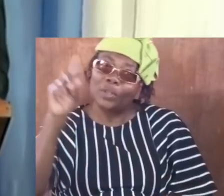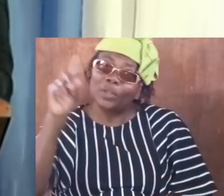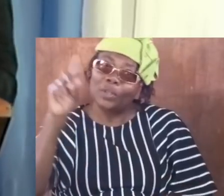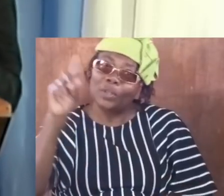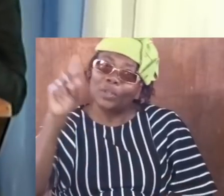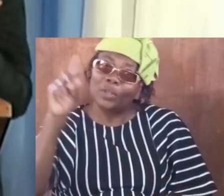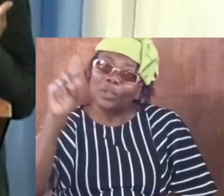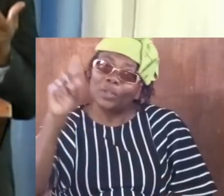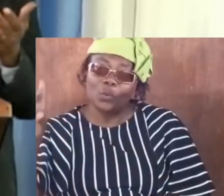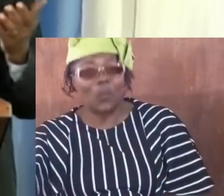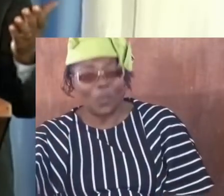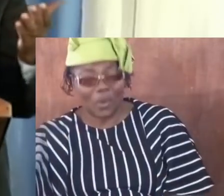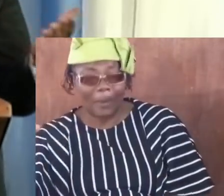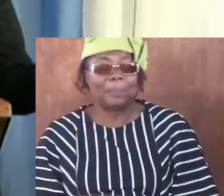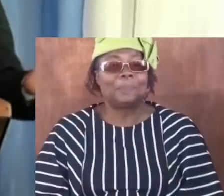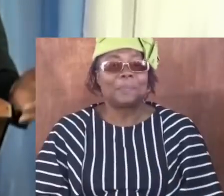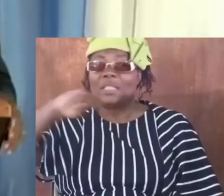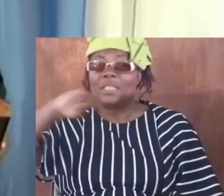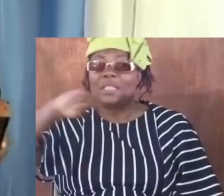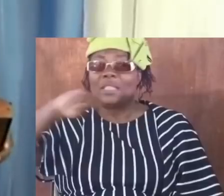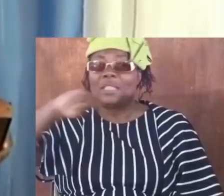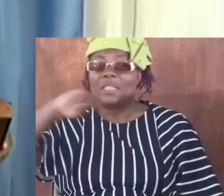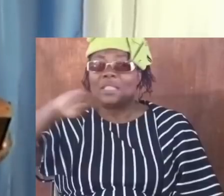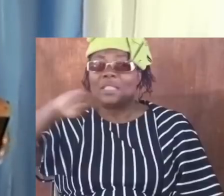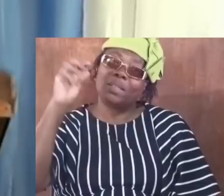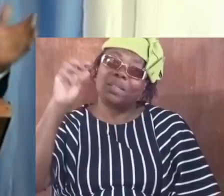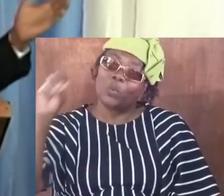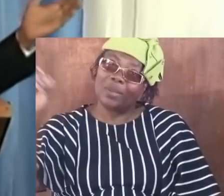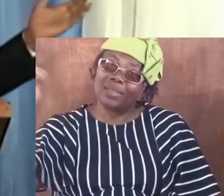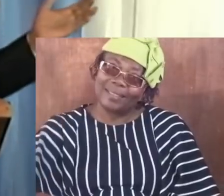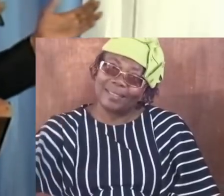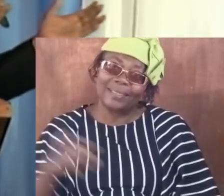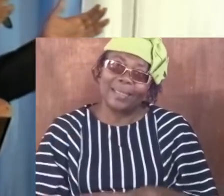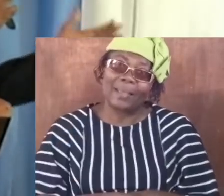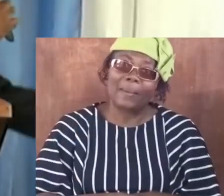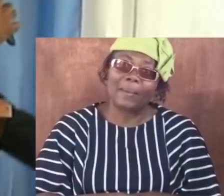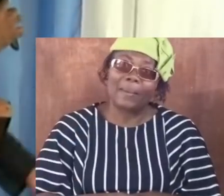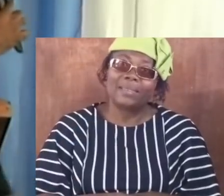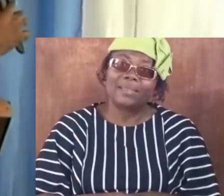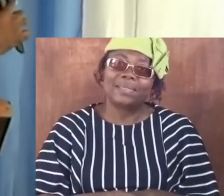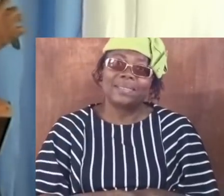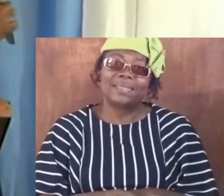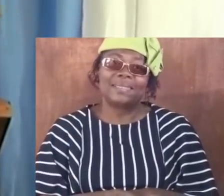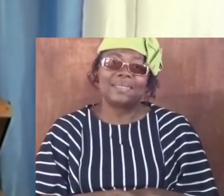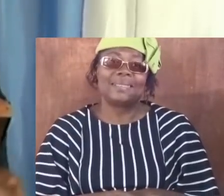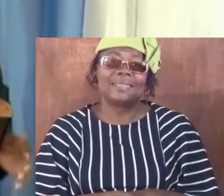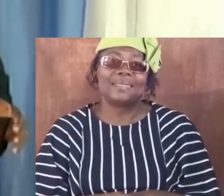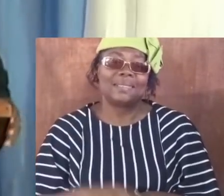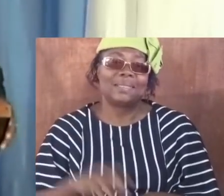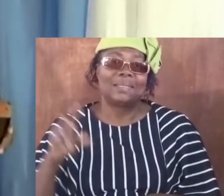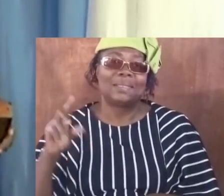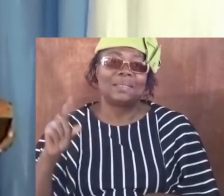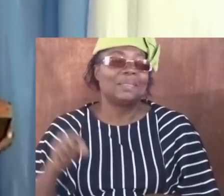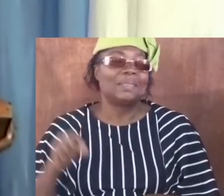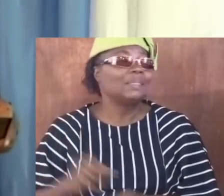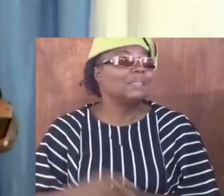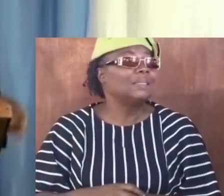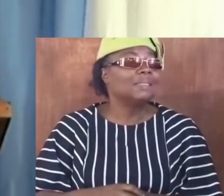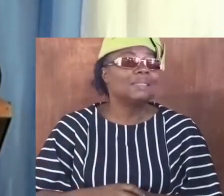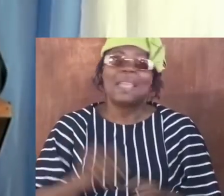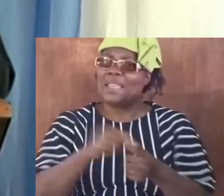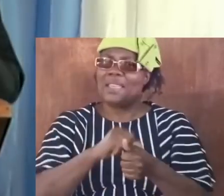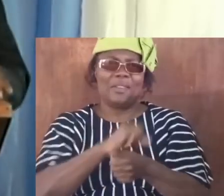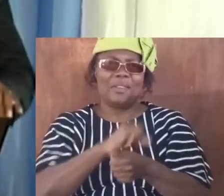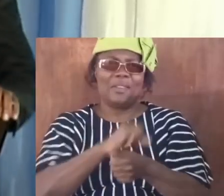Just like 2020. Just like 2019. A typical year.